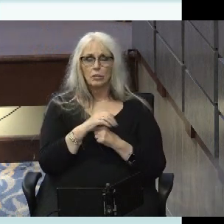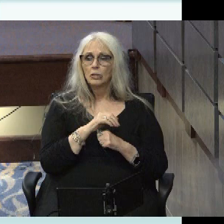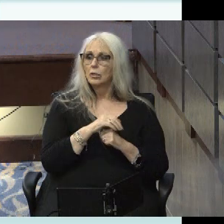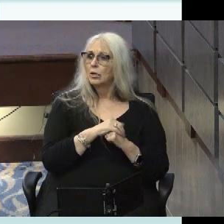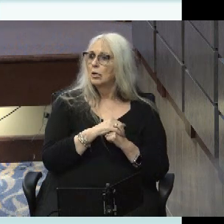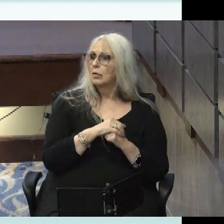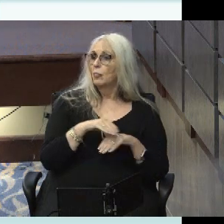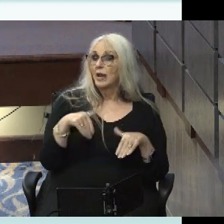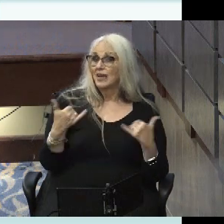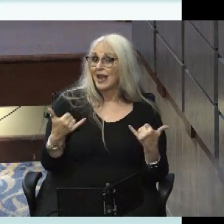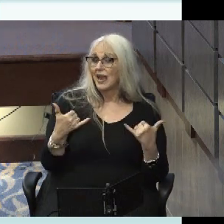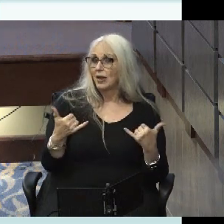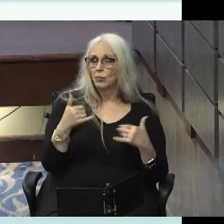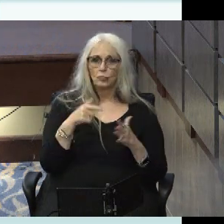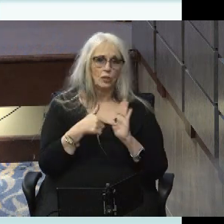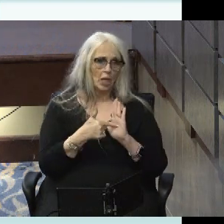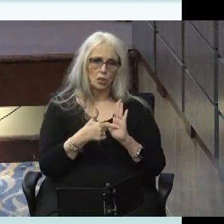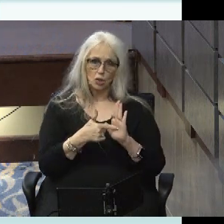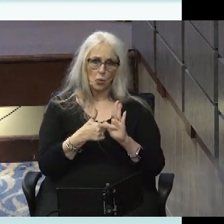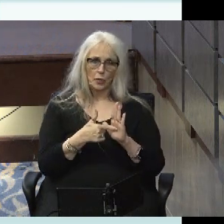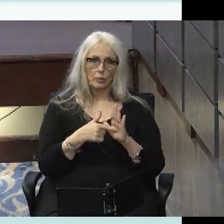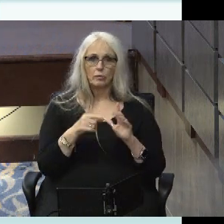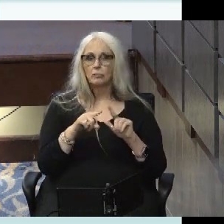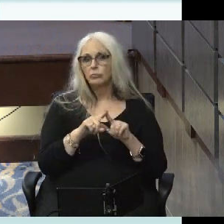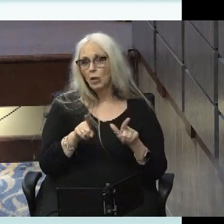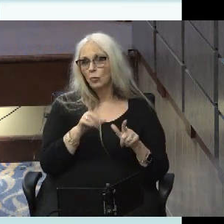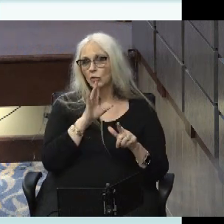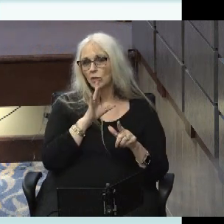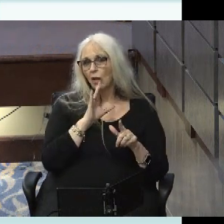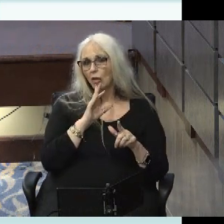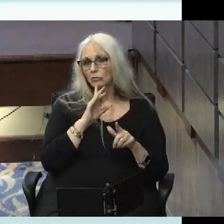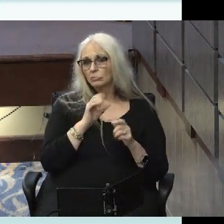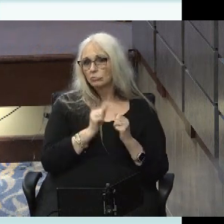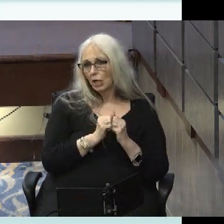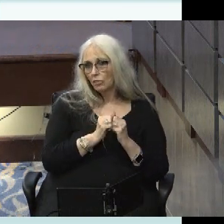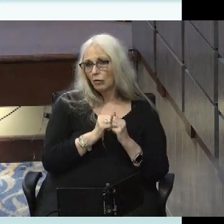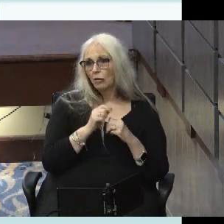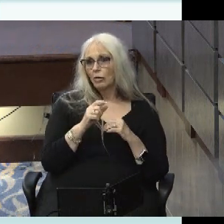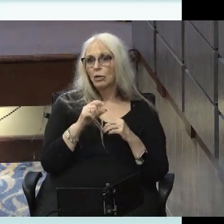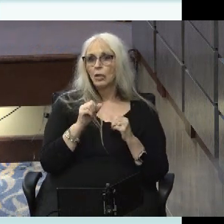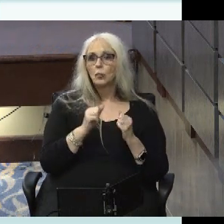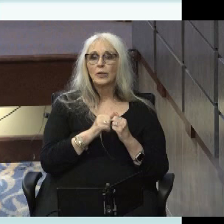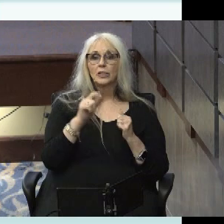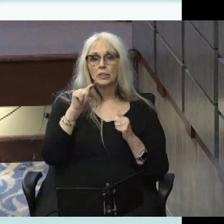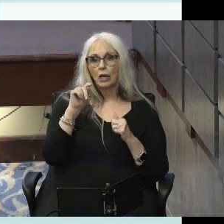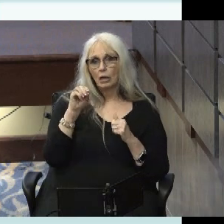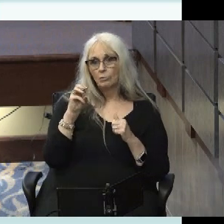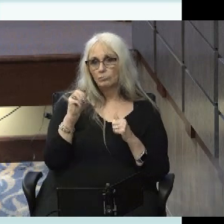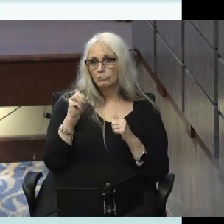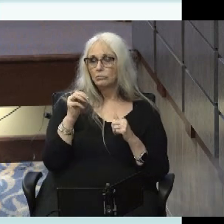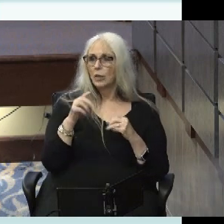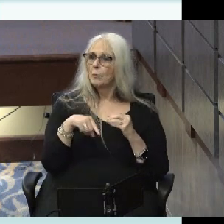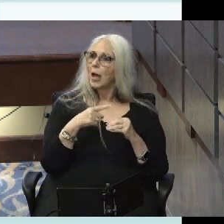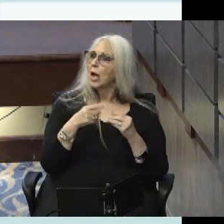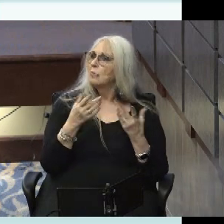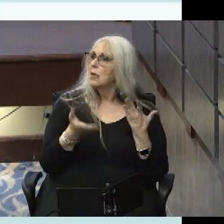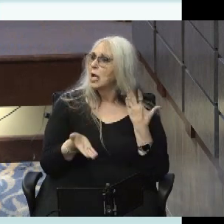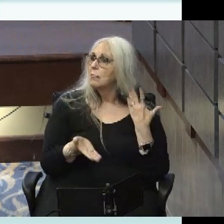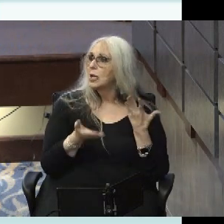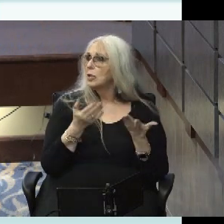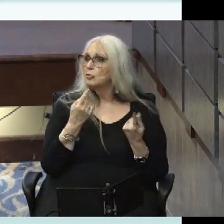Currently, we're not showing anything, but we have talked internally and with Tom about trying